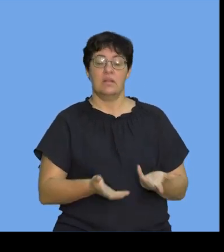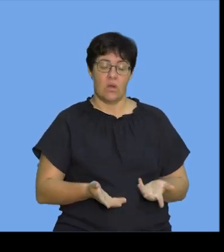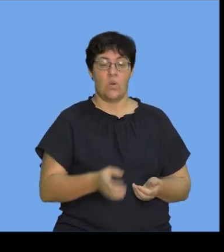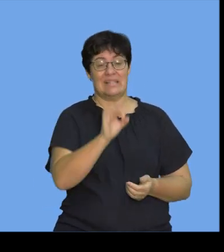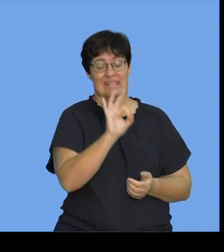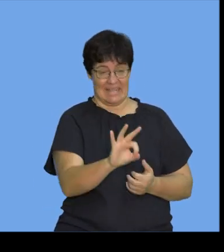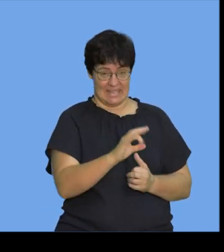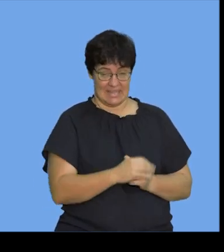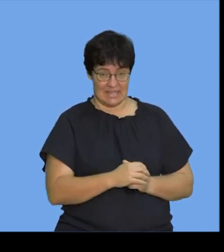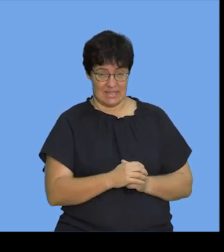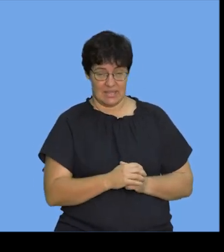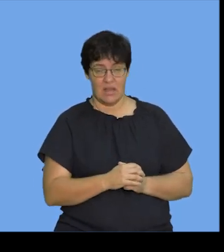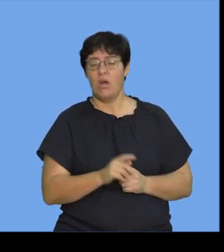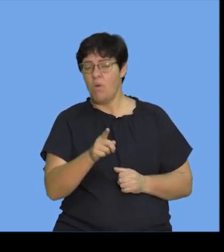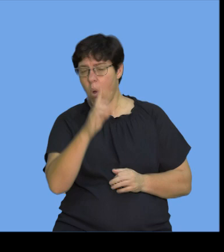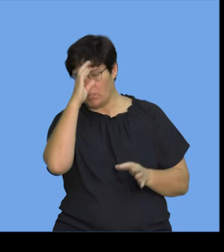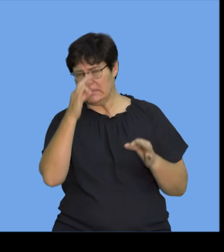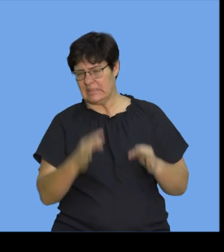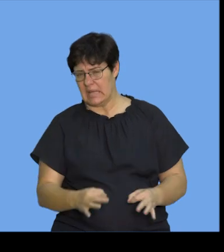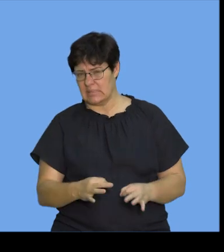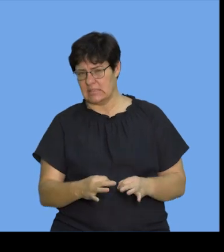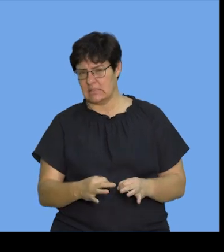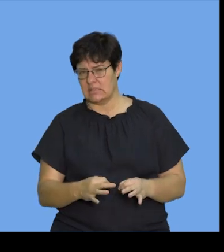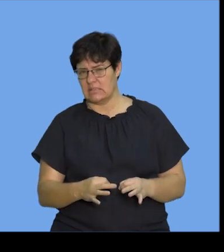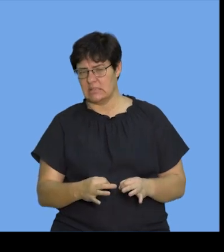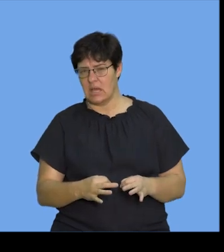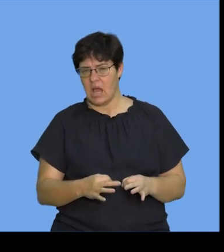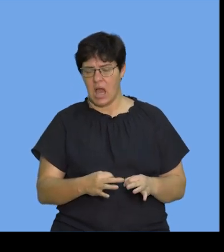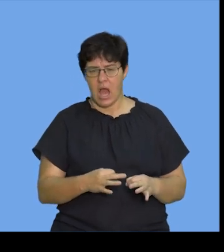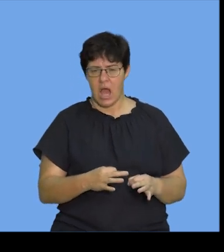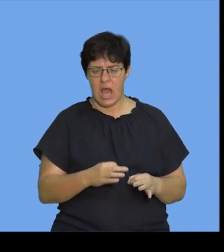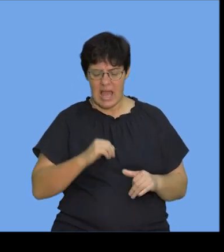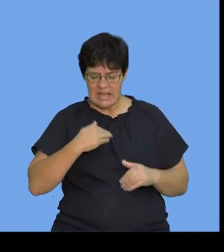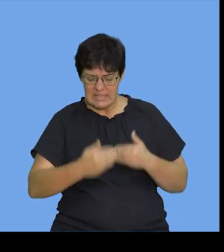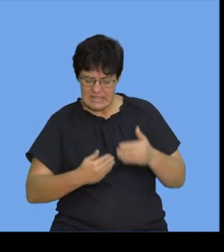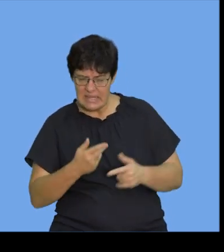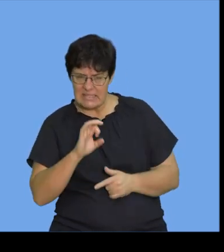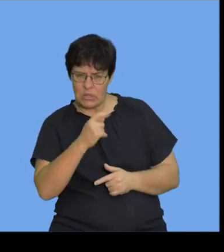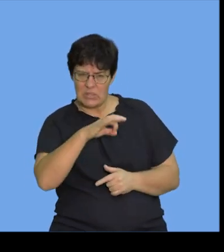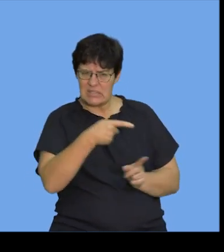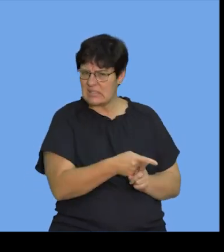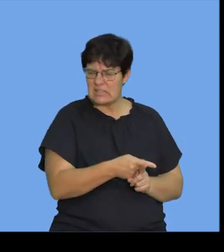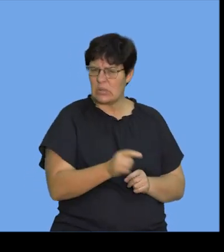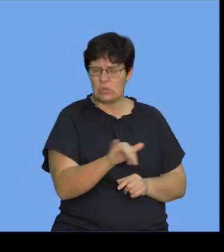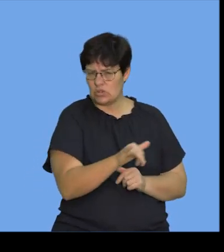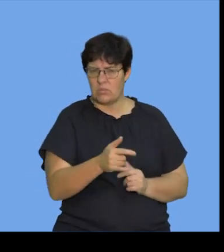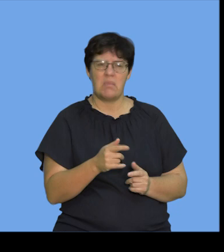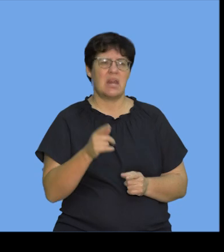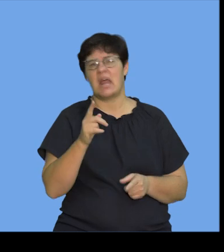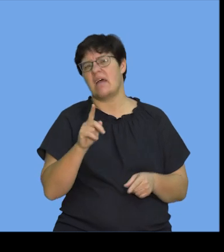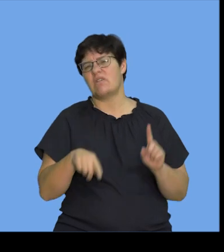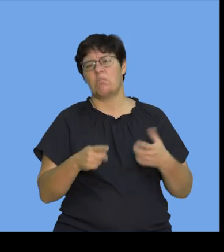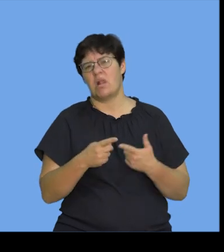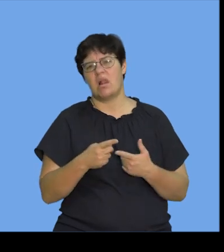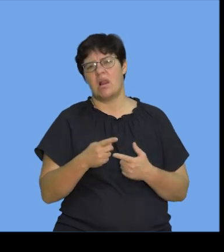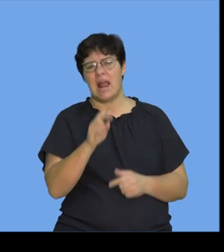3, you decide which sequence it is that you are dealing with, right? Normally when the variable is an exponent, you already know